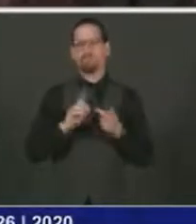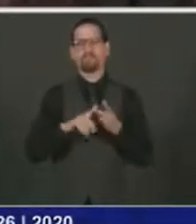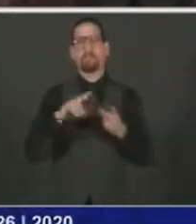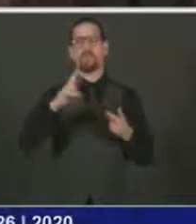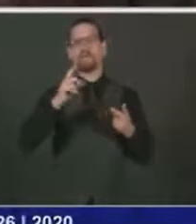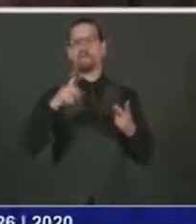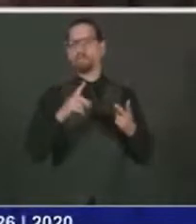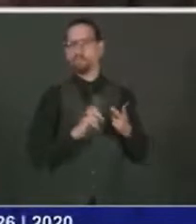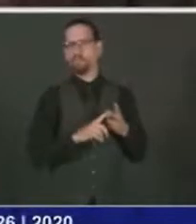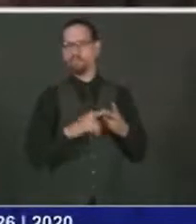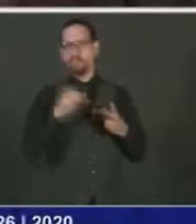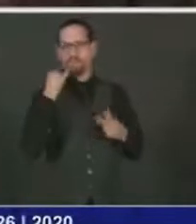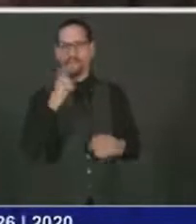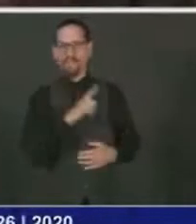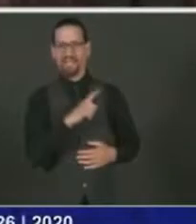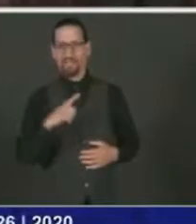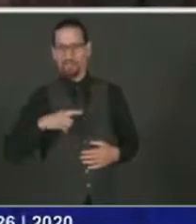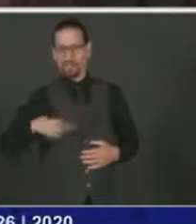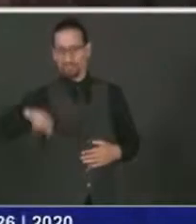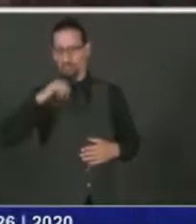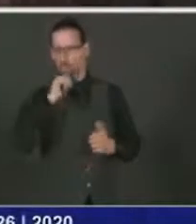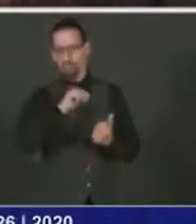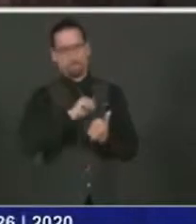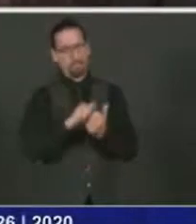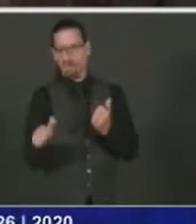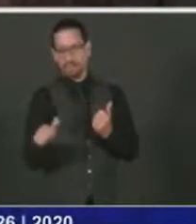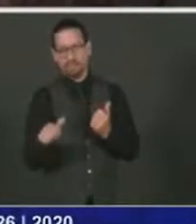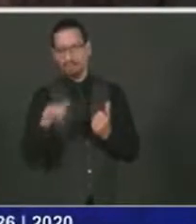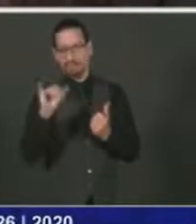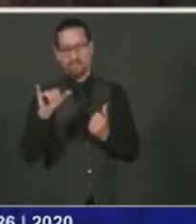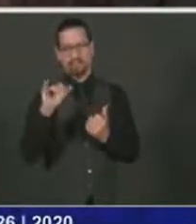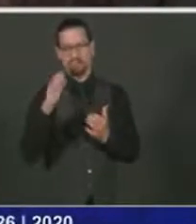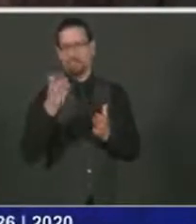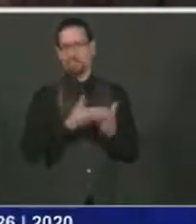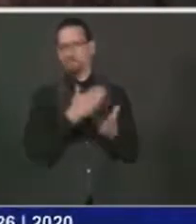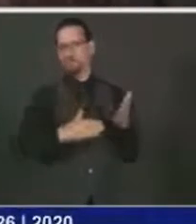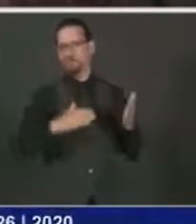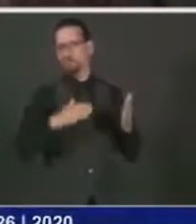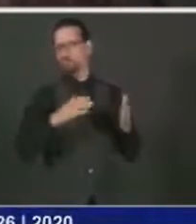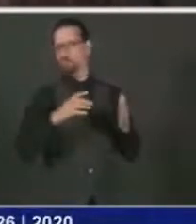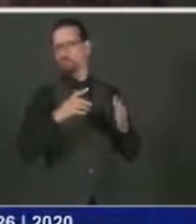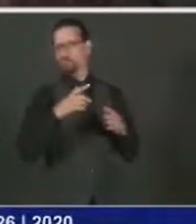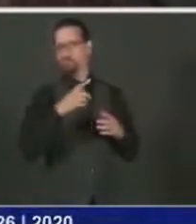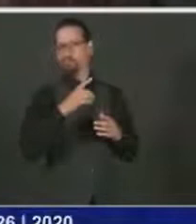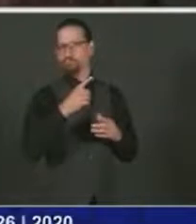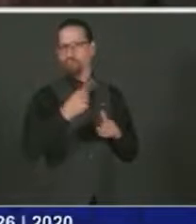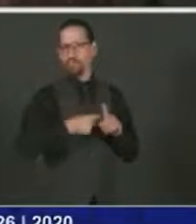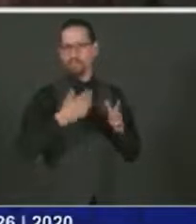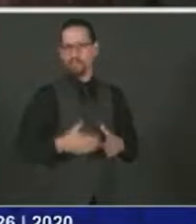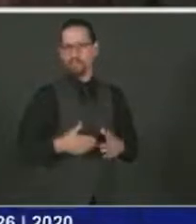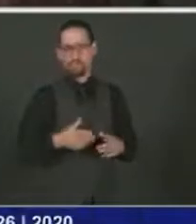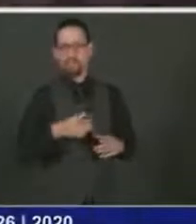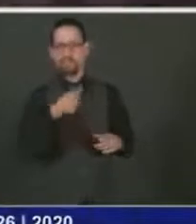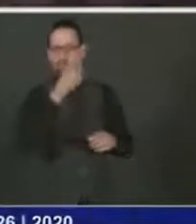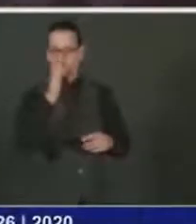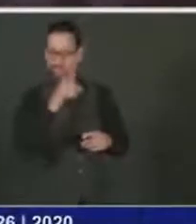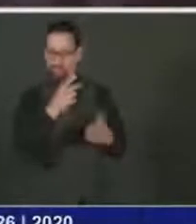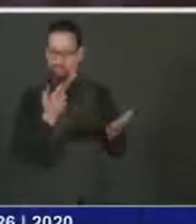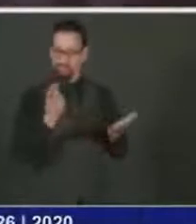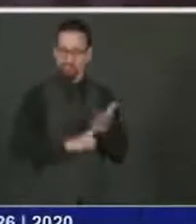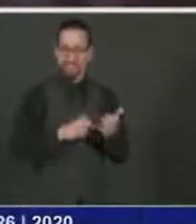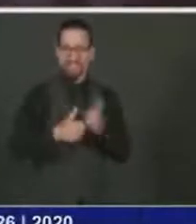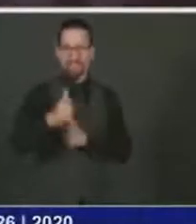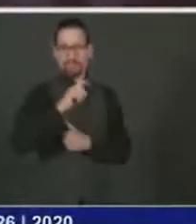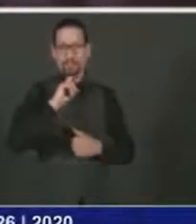legislature doesn't pass the ban, are you going to do the change, or are you going to do some sort of executive order? I don't think I can. I would